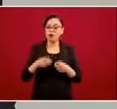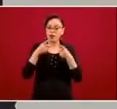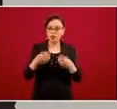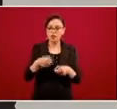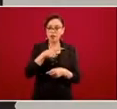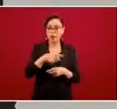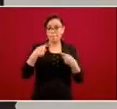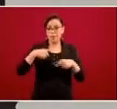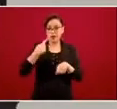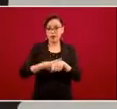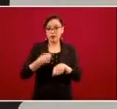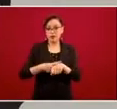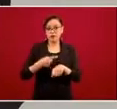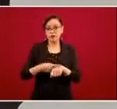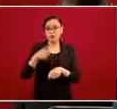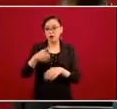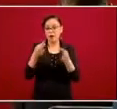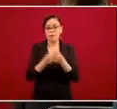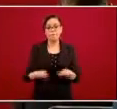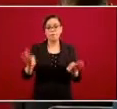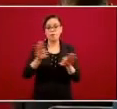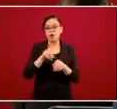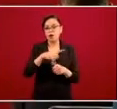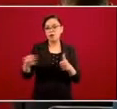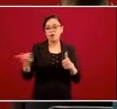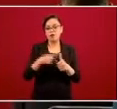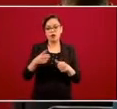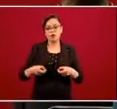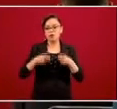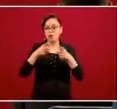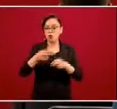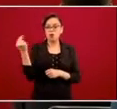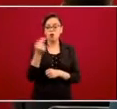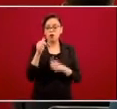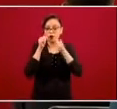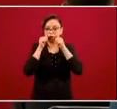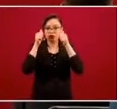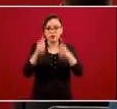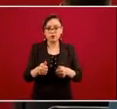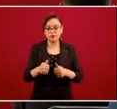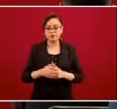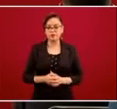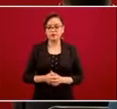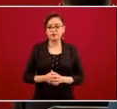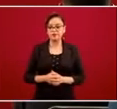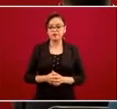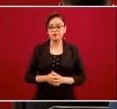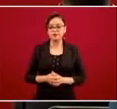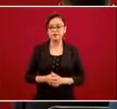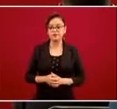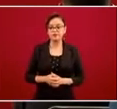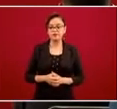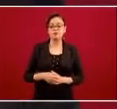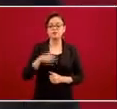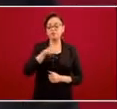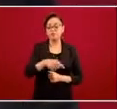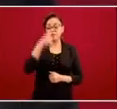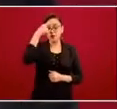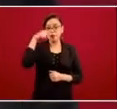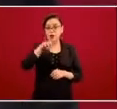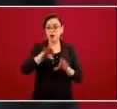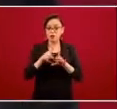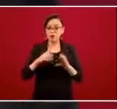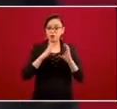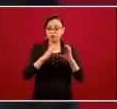observe each emergency case in their specific situation, and they will gather all the information through a list and